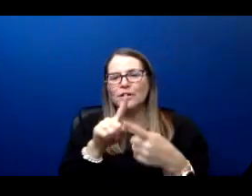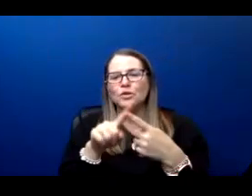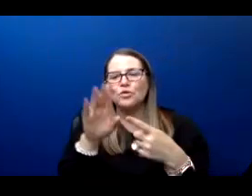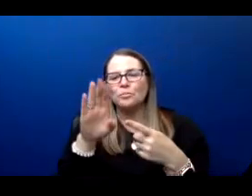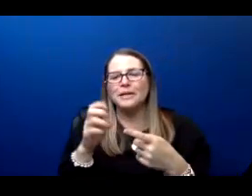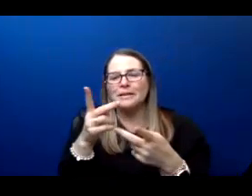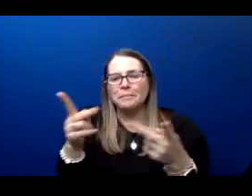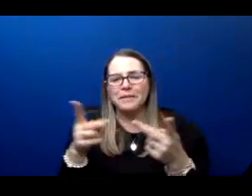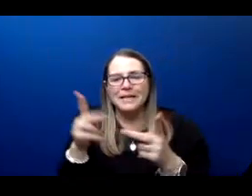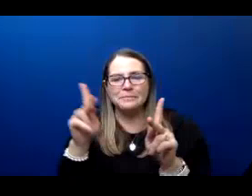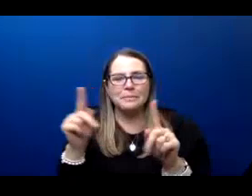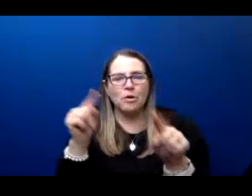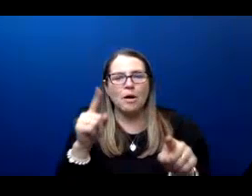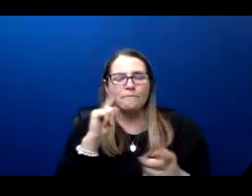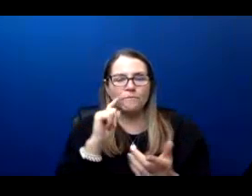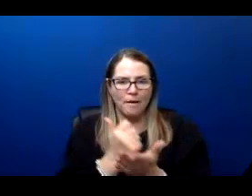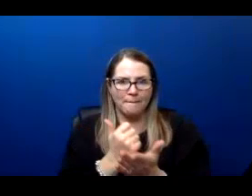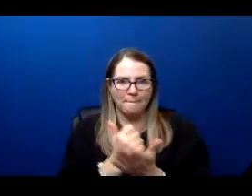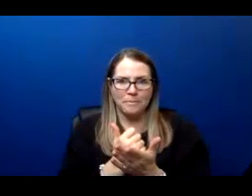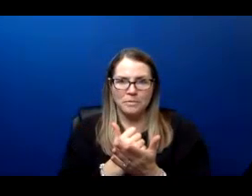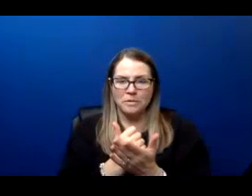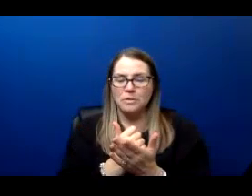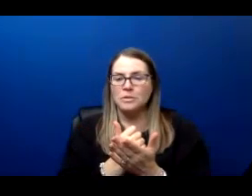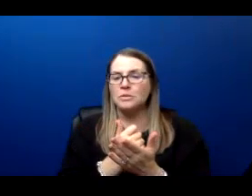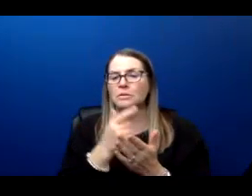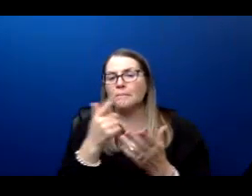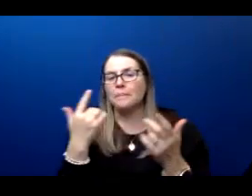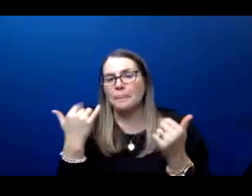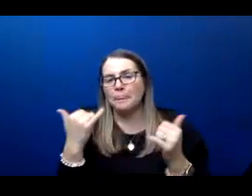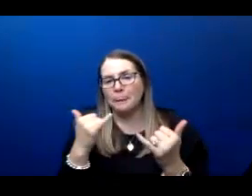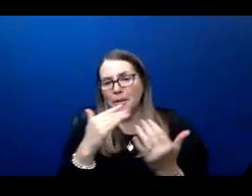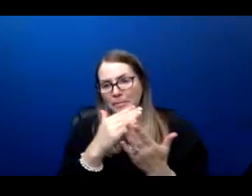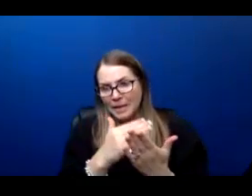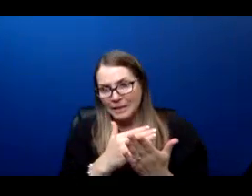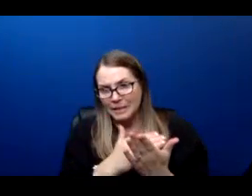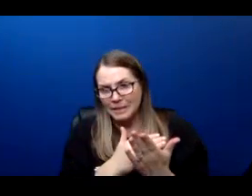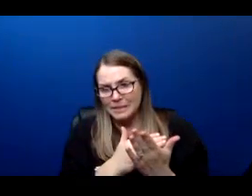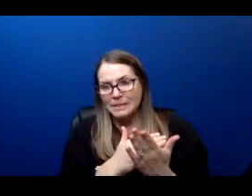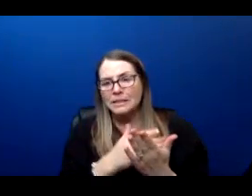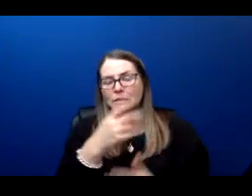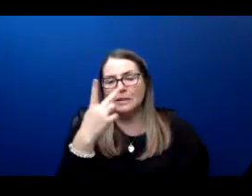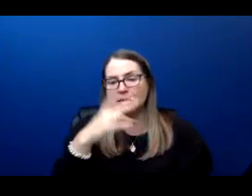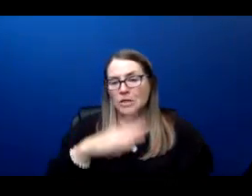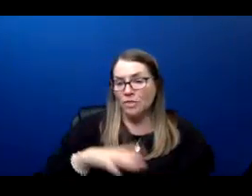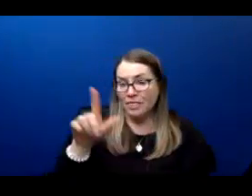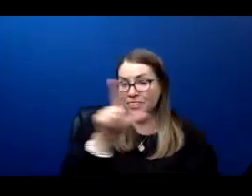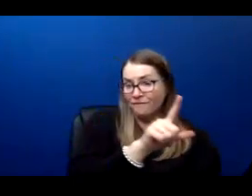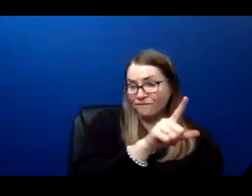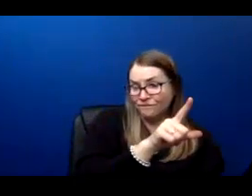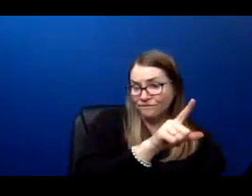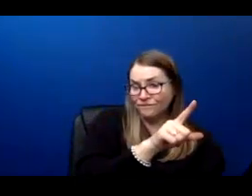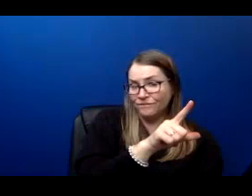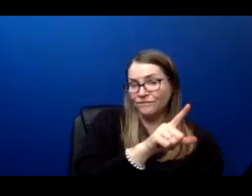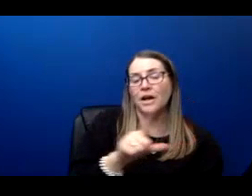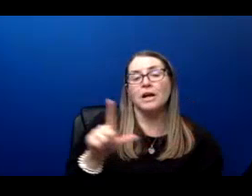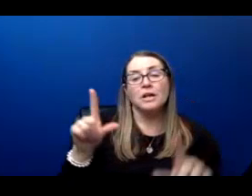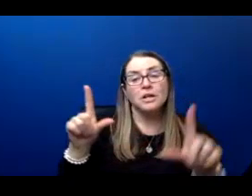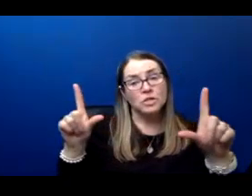that effect. And so our YouTube playlist, you can see that on the left side. That's kind of a screenshot to see what's